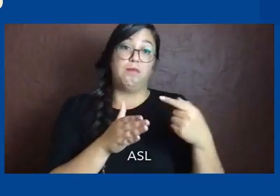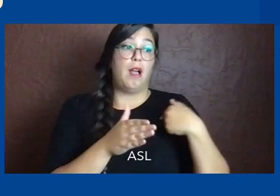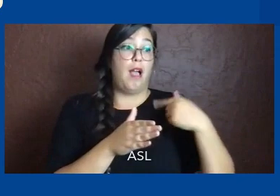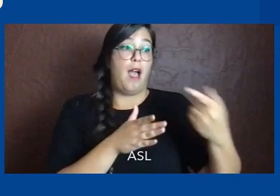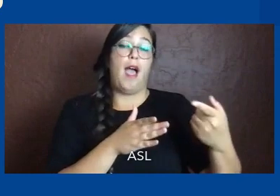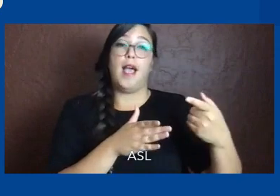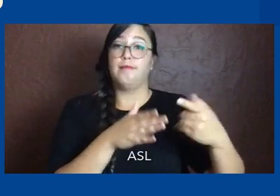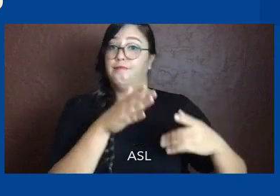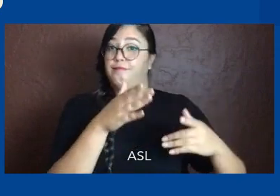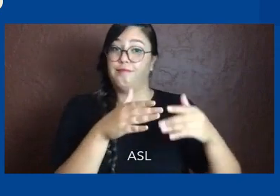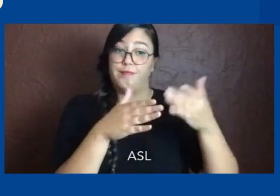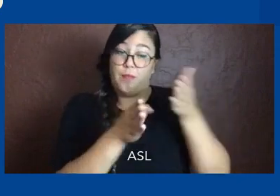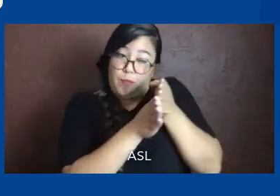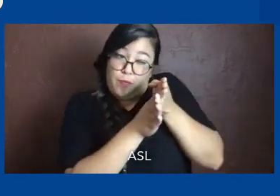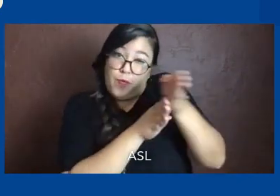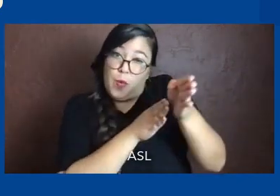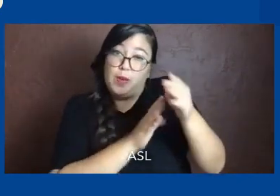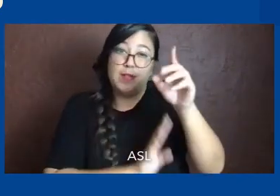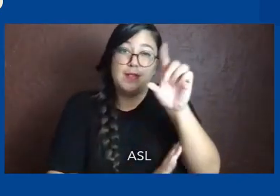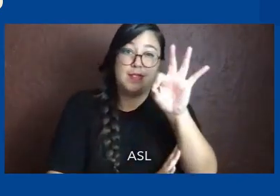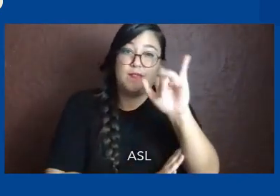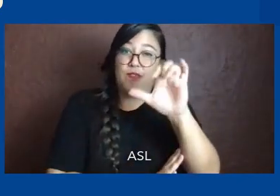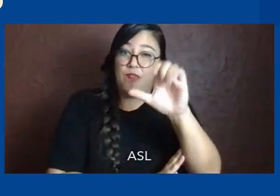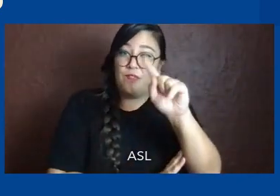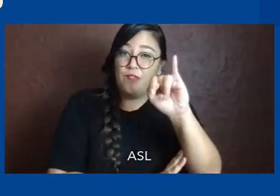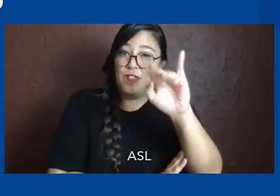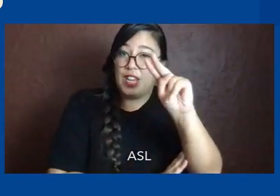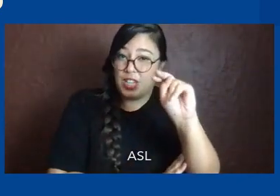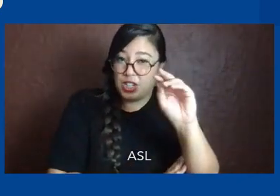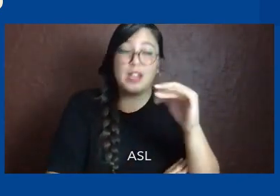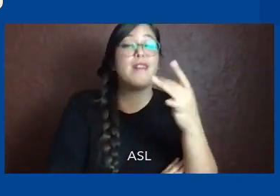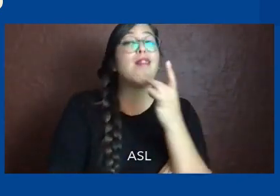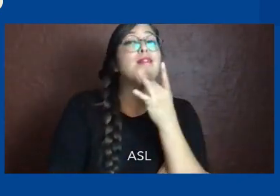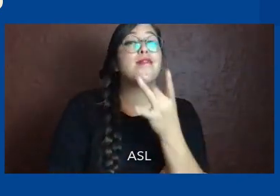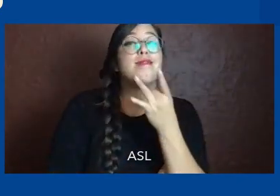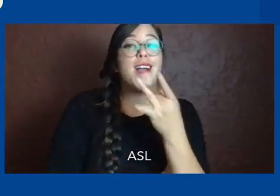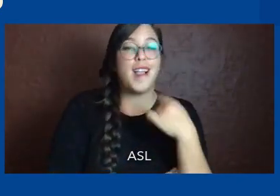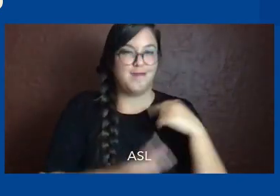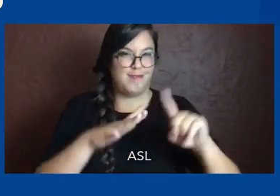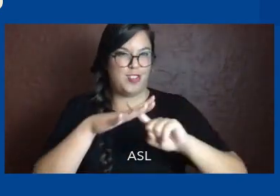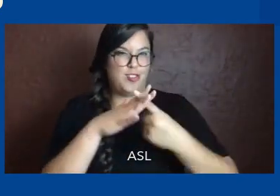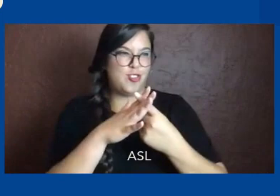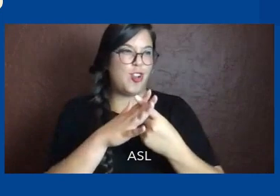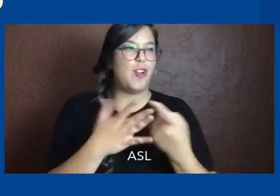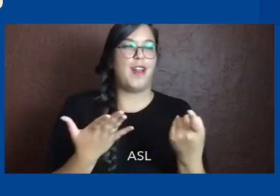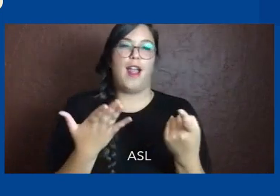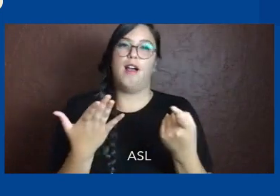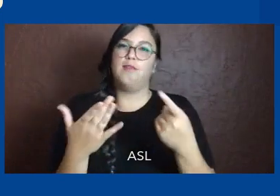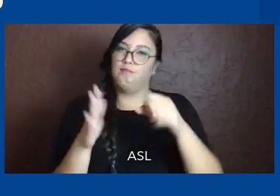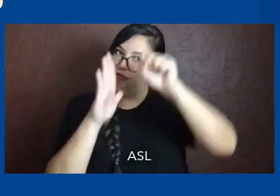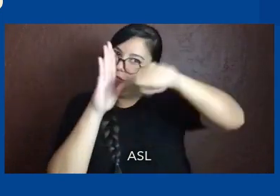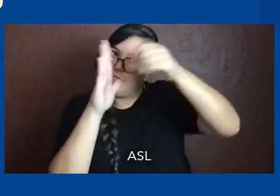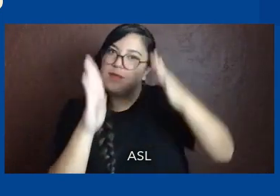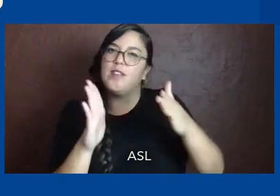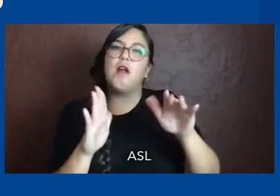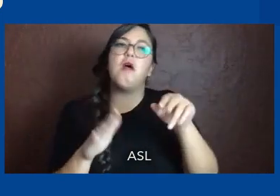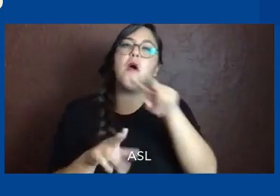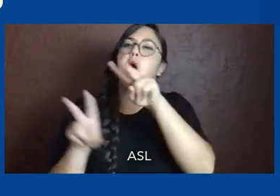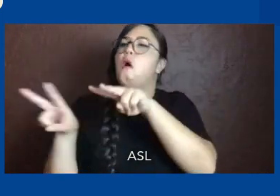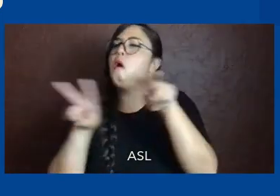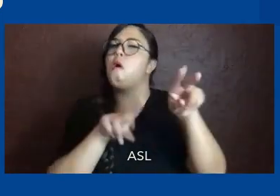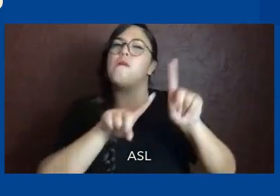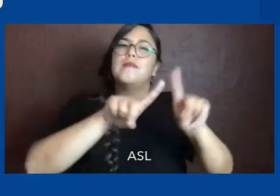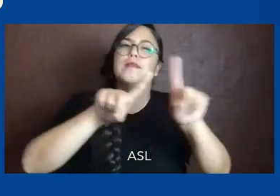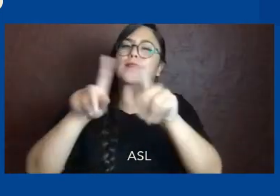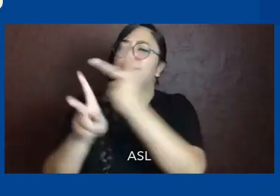lighting. I started out, like most cinematographers, kind of wanting to be every kind of cinematographer. It all seems fun. And then I came up through